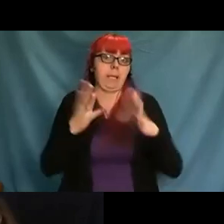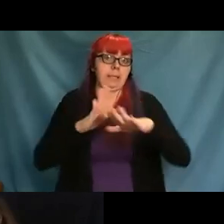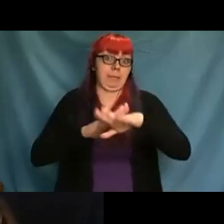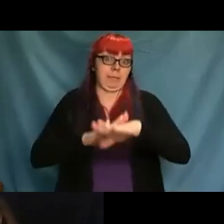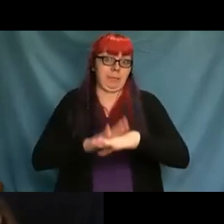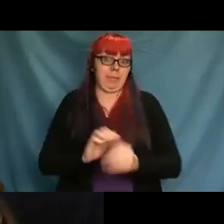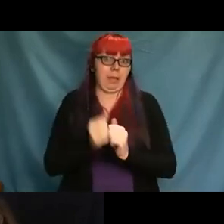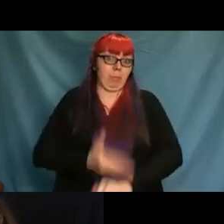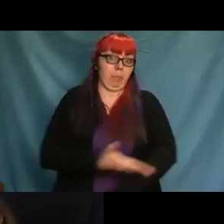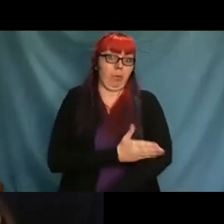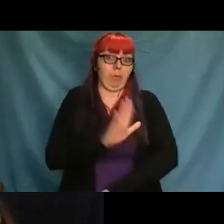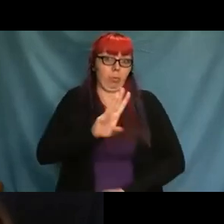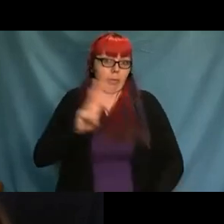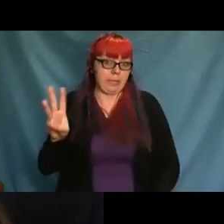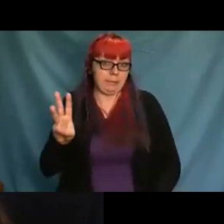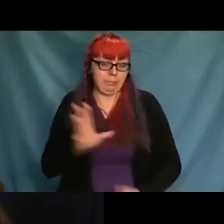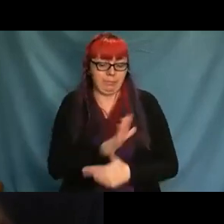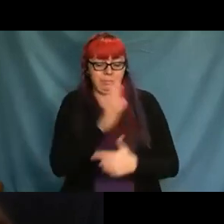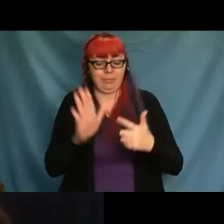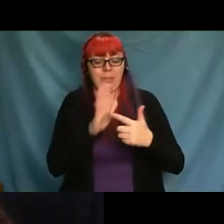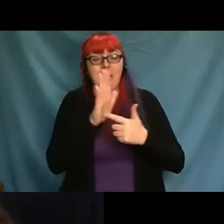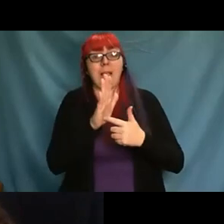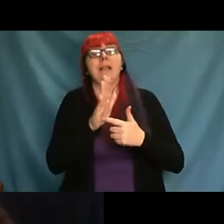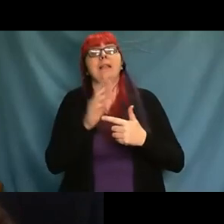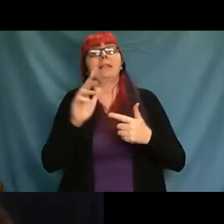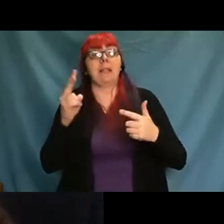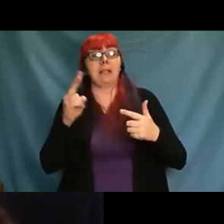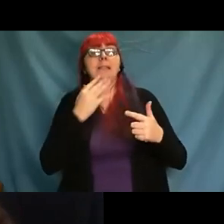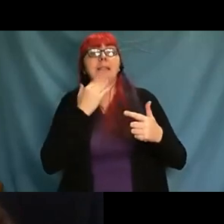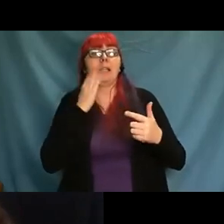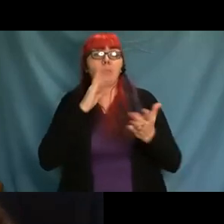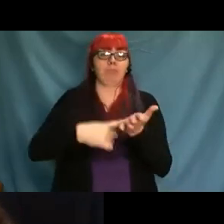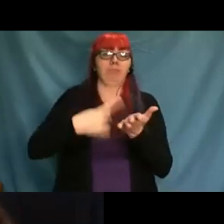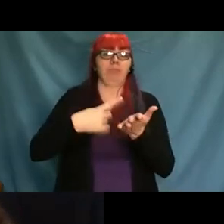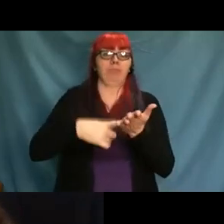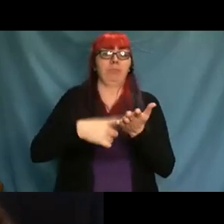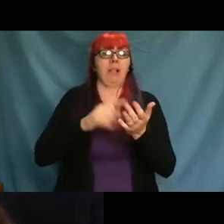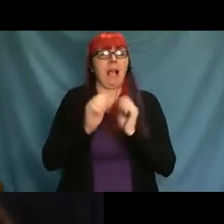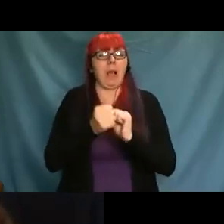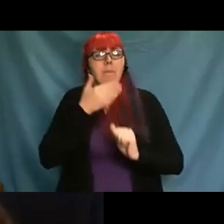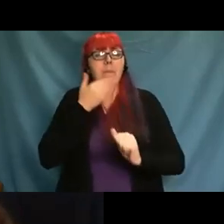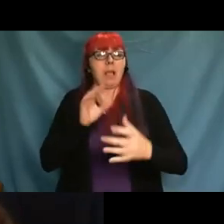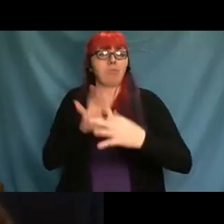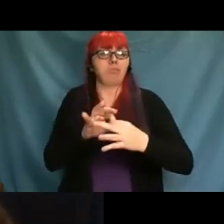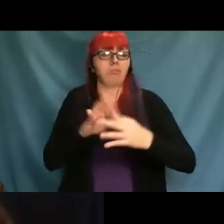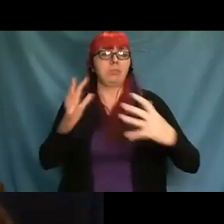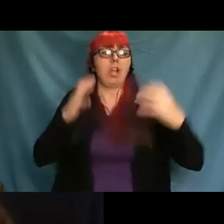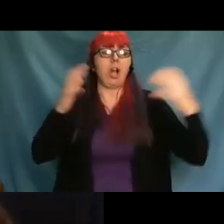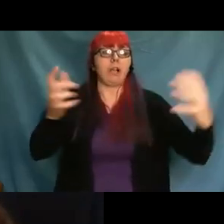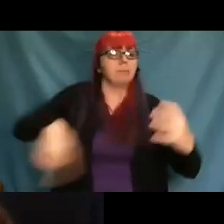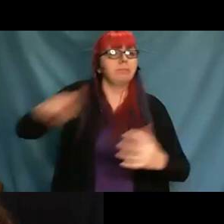up that, Sage will talk specifically about reaching audiences with disabilities. She's got a lot of great tips on how to do it and how you